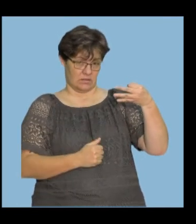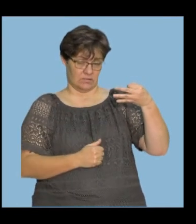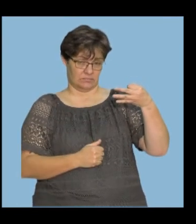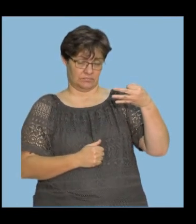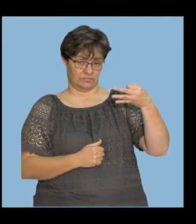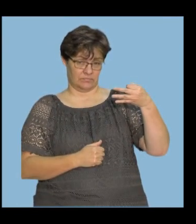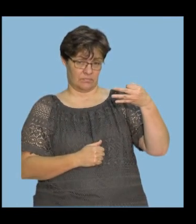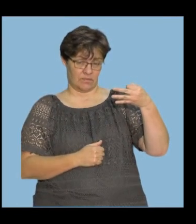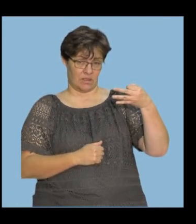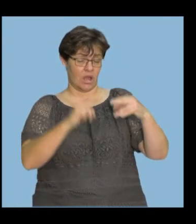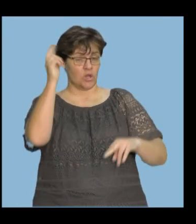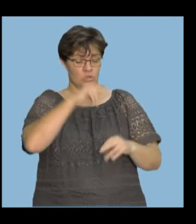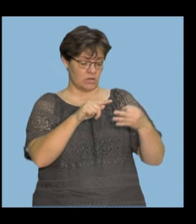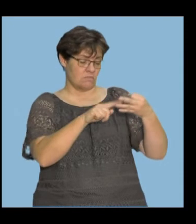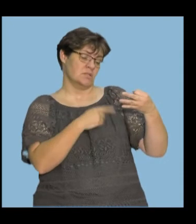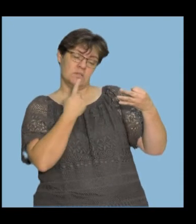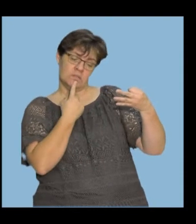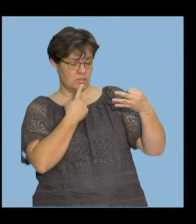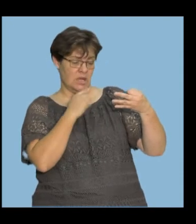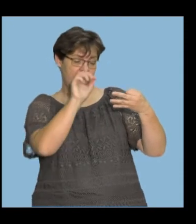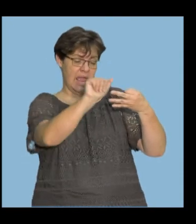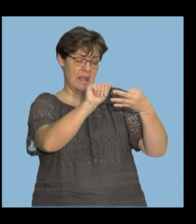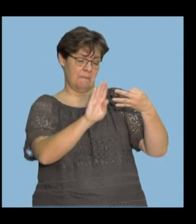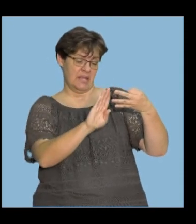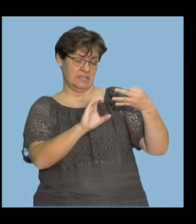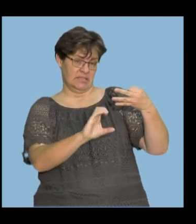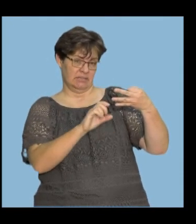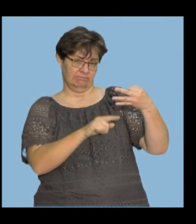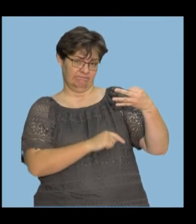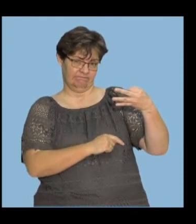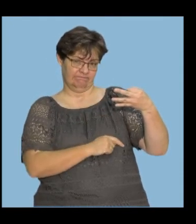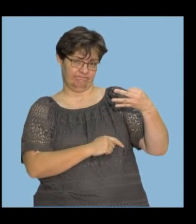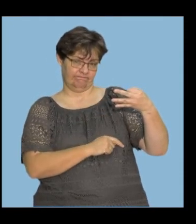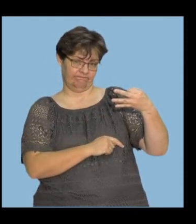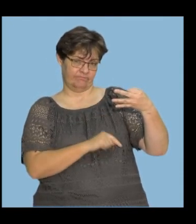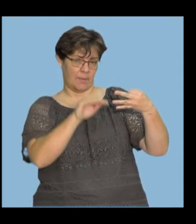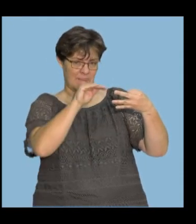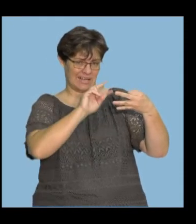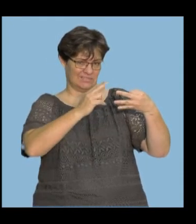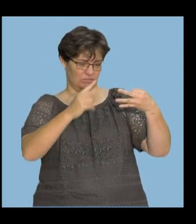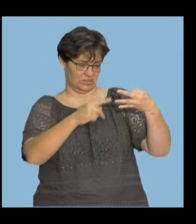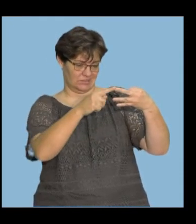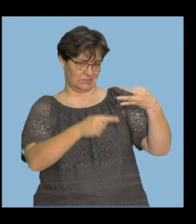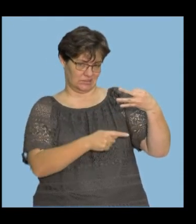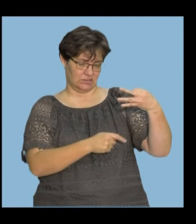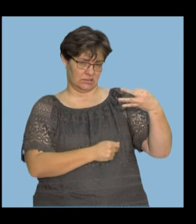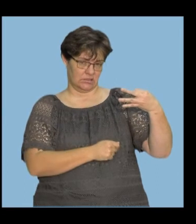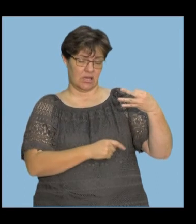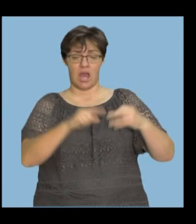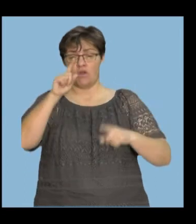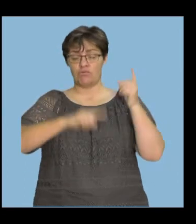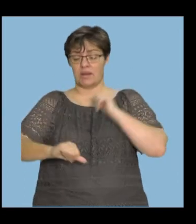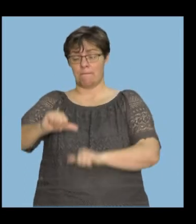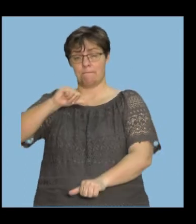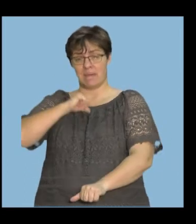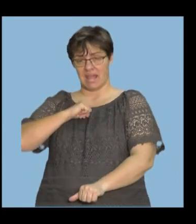which they've shortlisted them, which we agreed is A, B, and C. There's three banks. The rate of returns